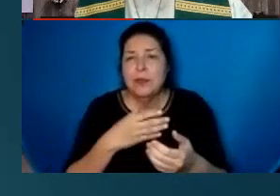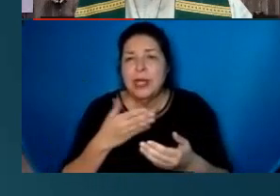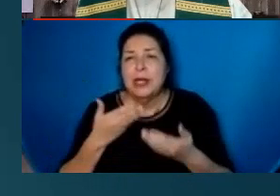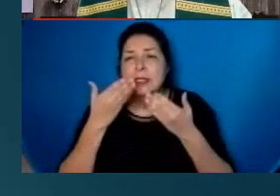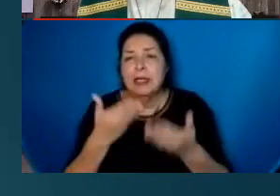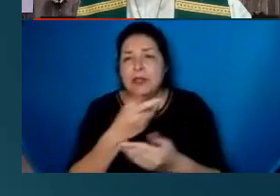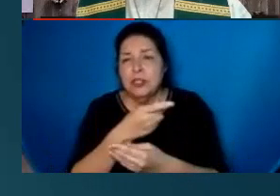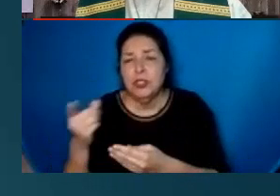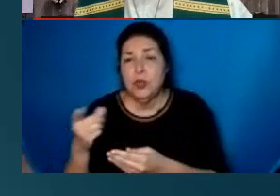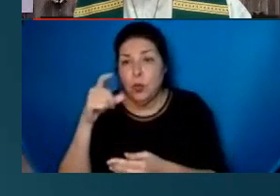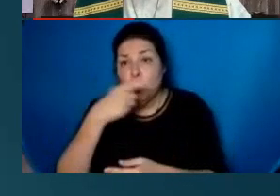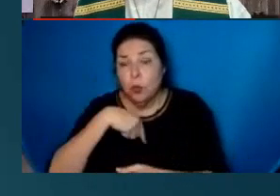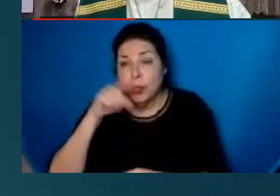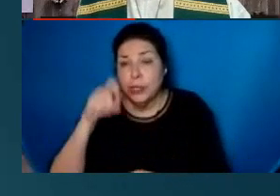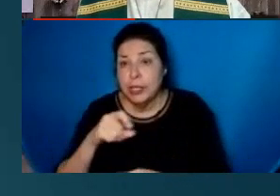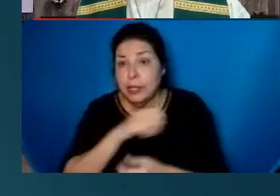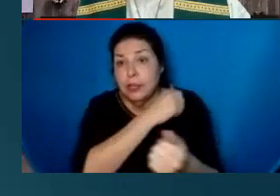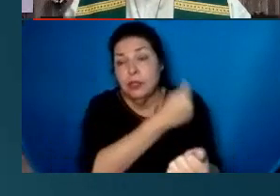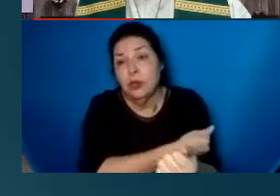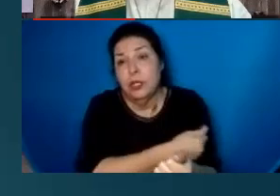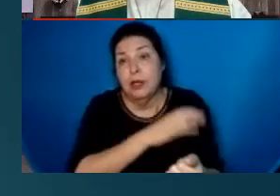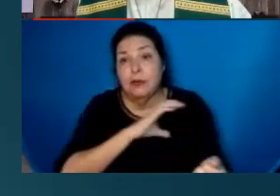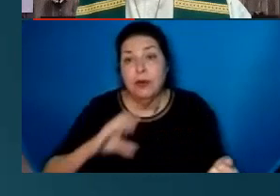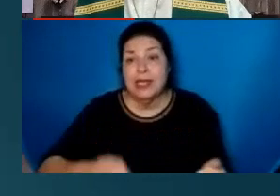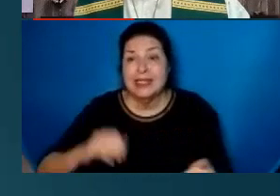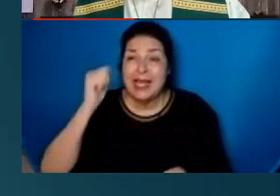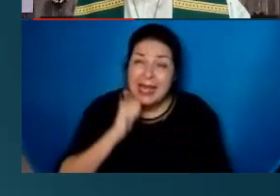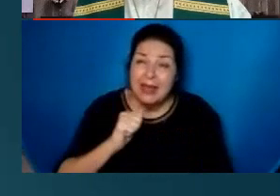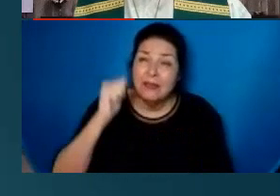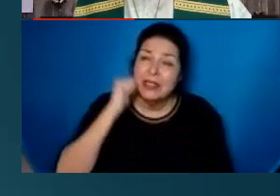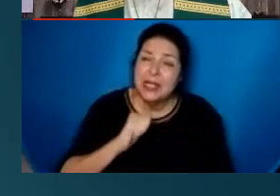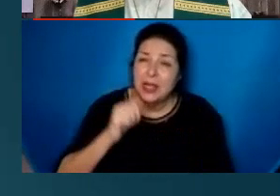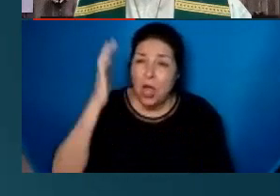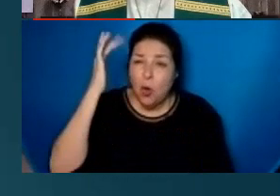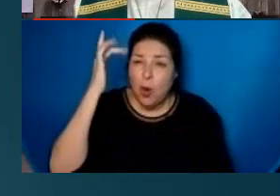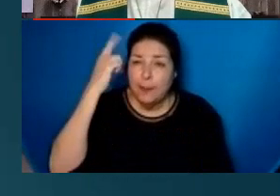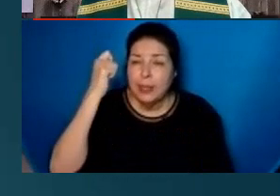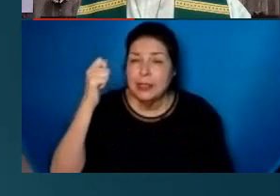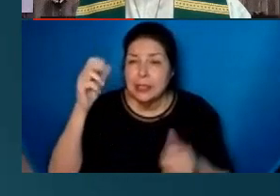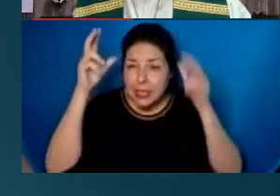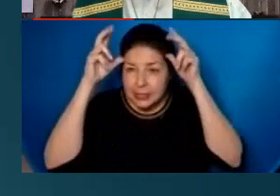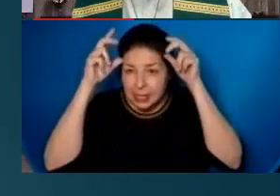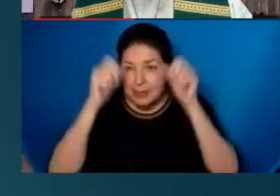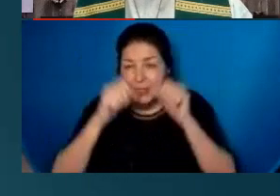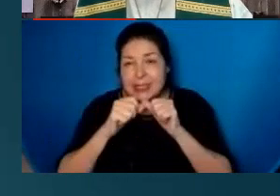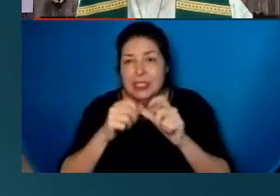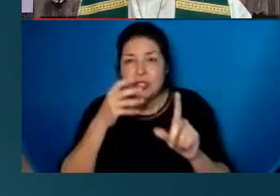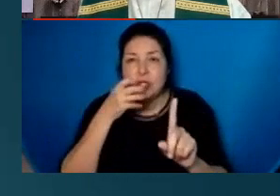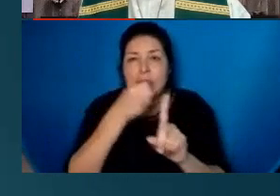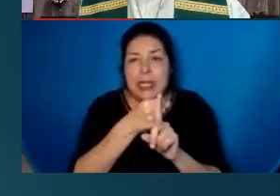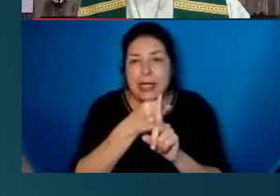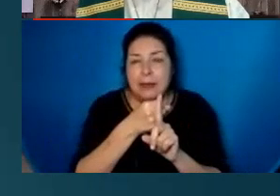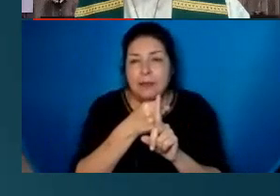We need the authority of Christ each and every day, for demons still attack us. In many cases, they